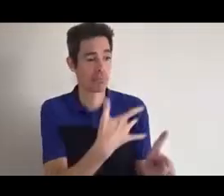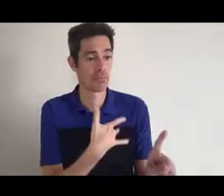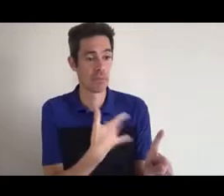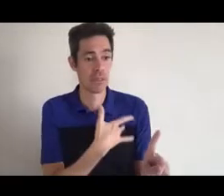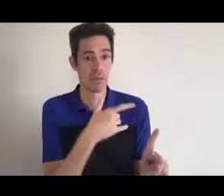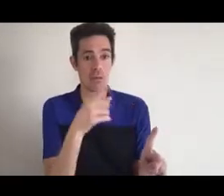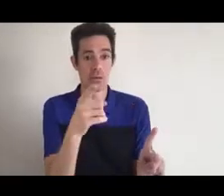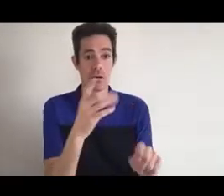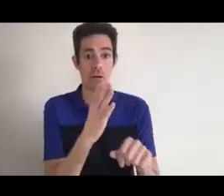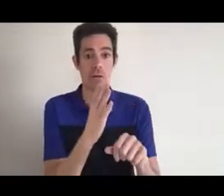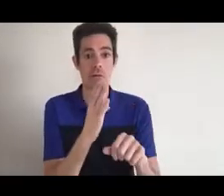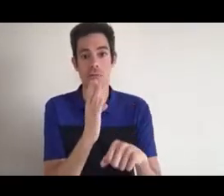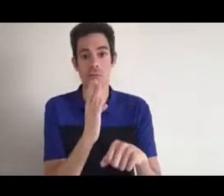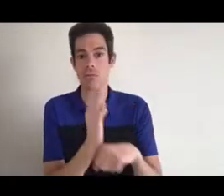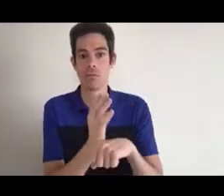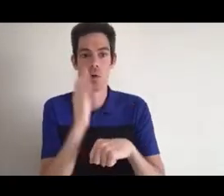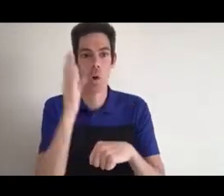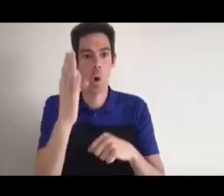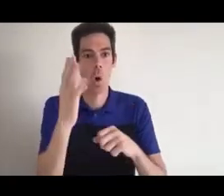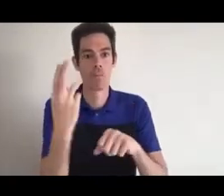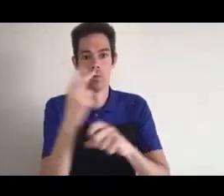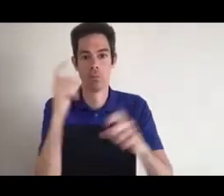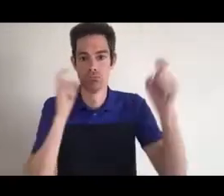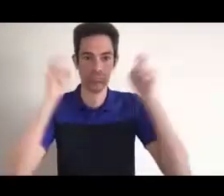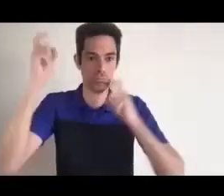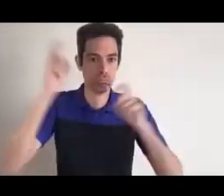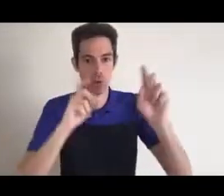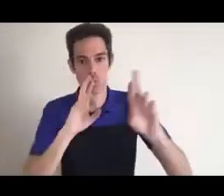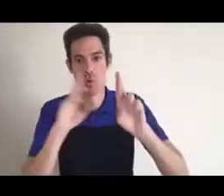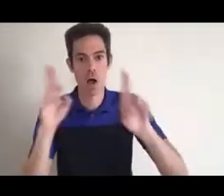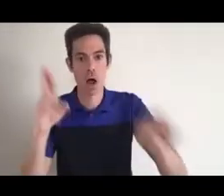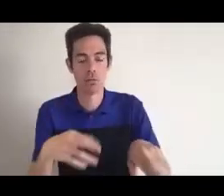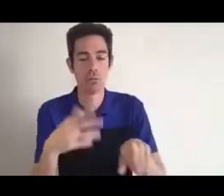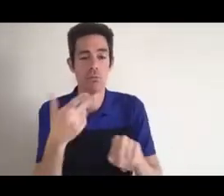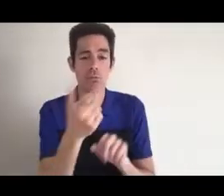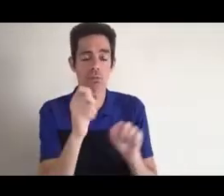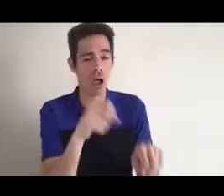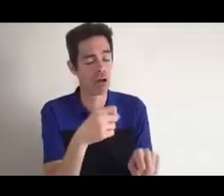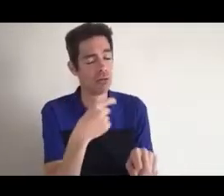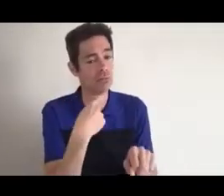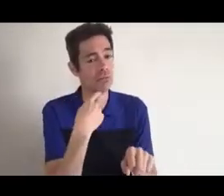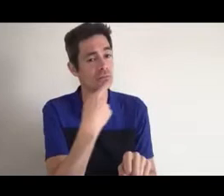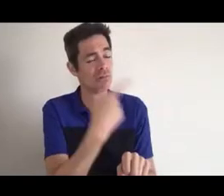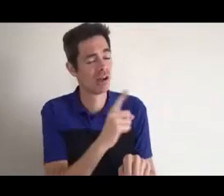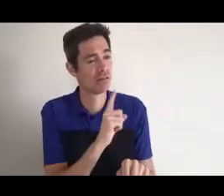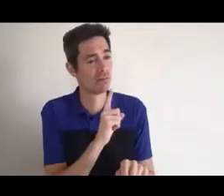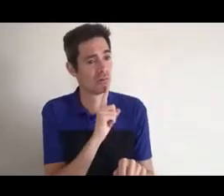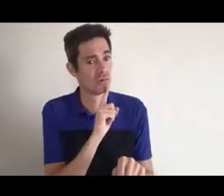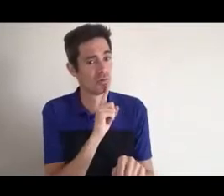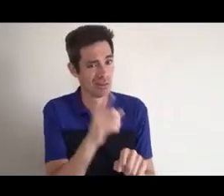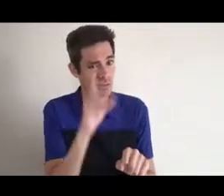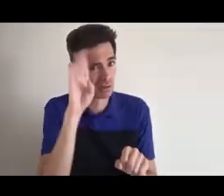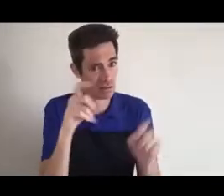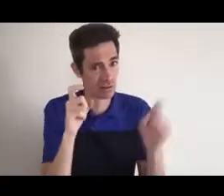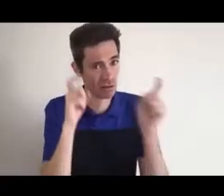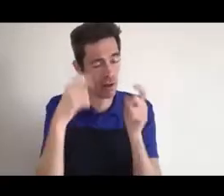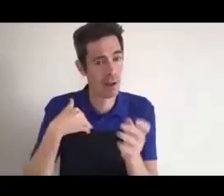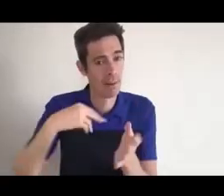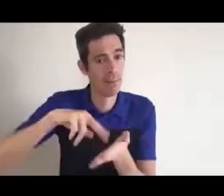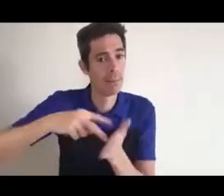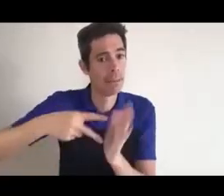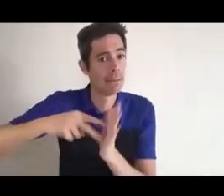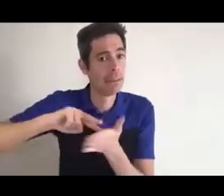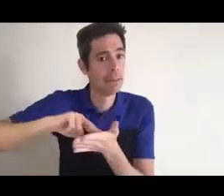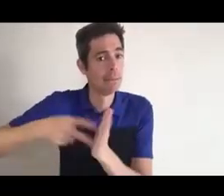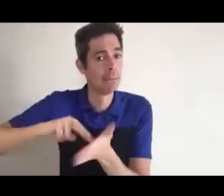think you can, if you're noticing, you feel like you're overusing or people are reacting, you can